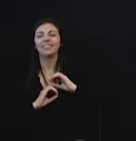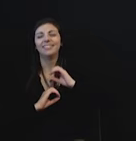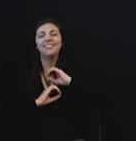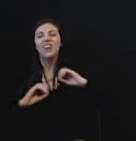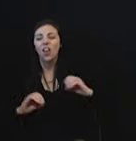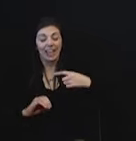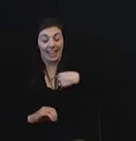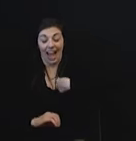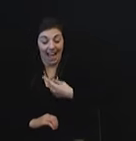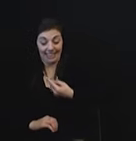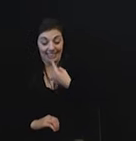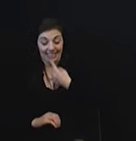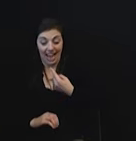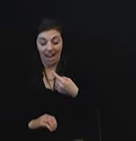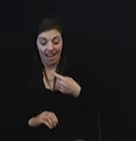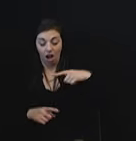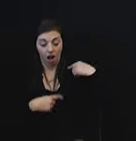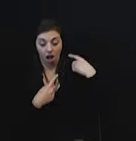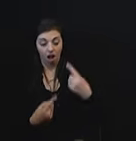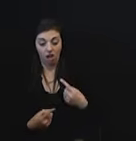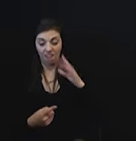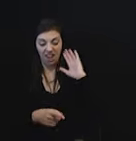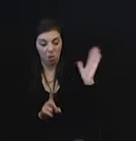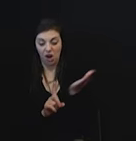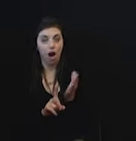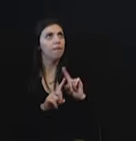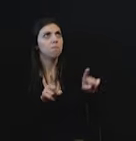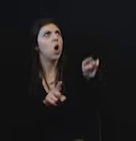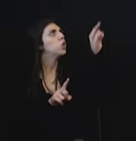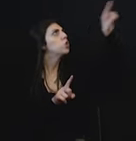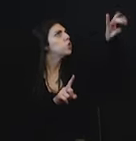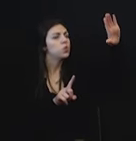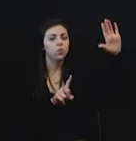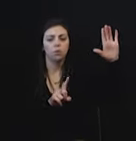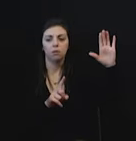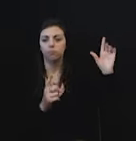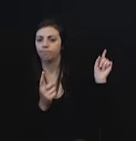God. That's what we desire, you, a meeting with you.